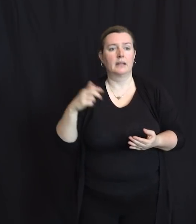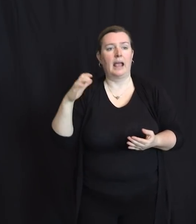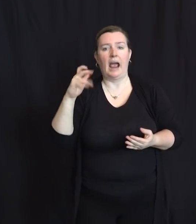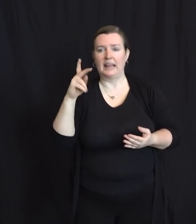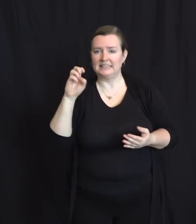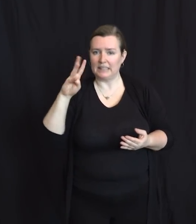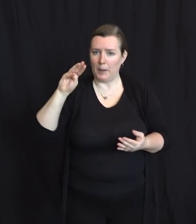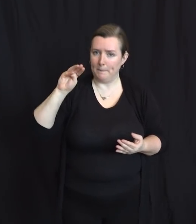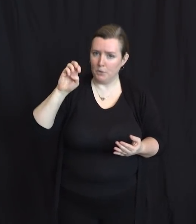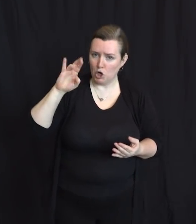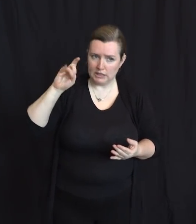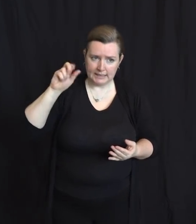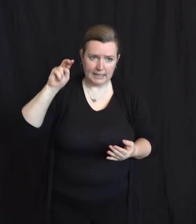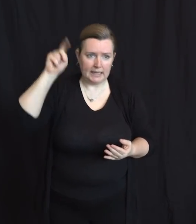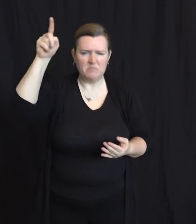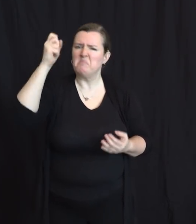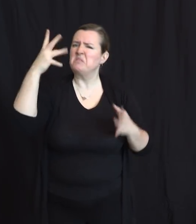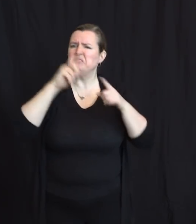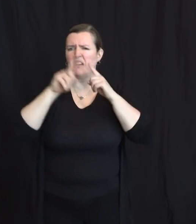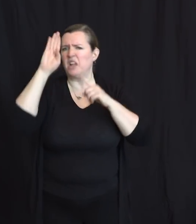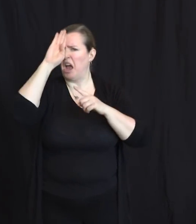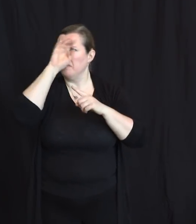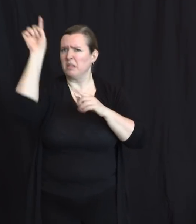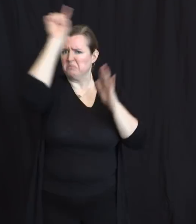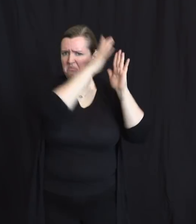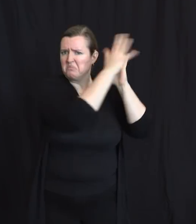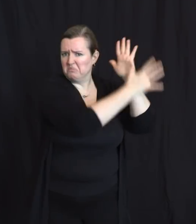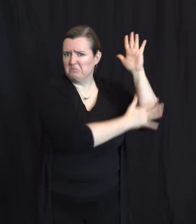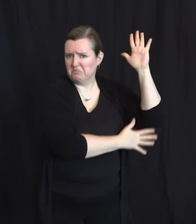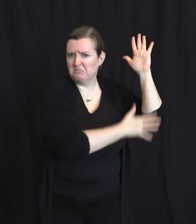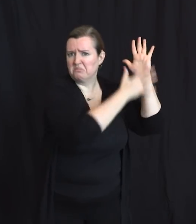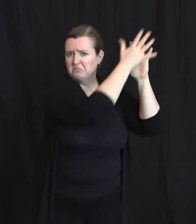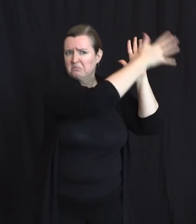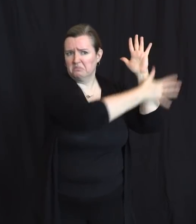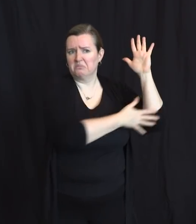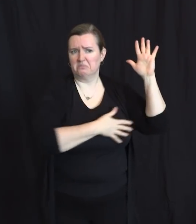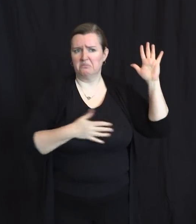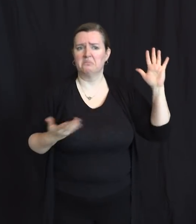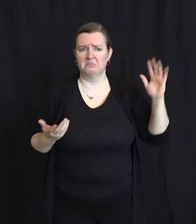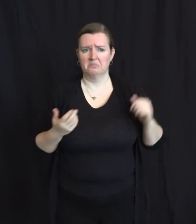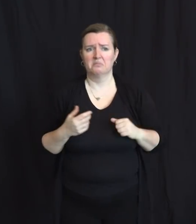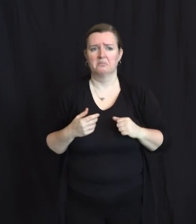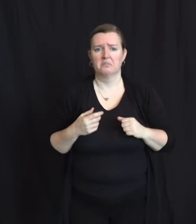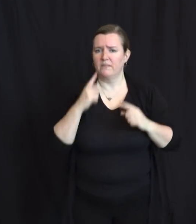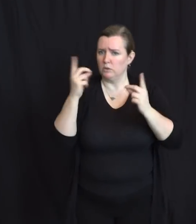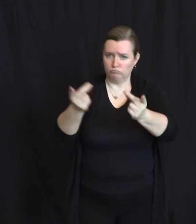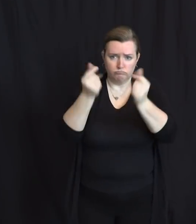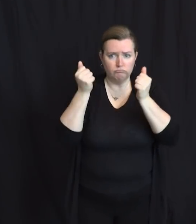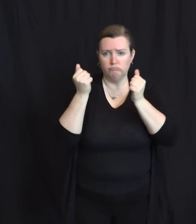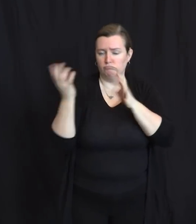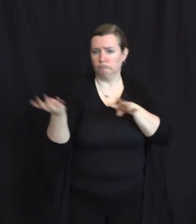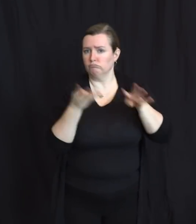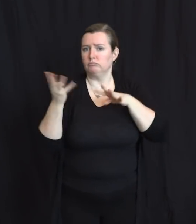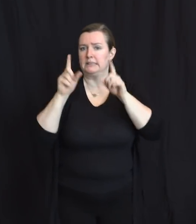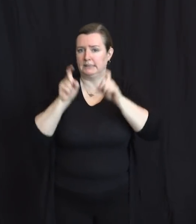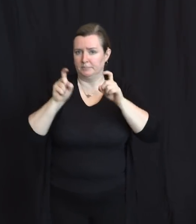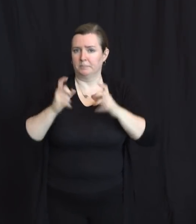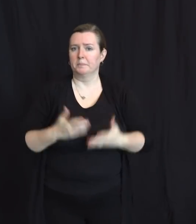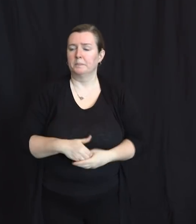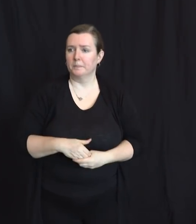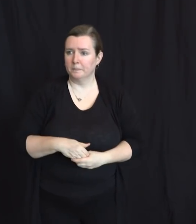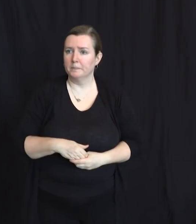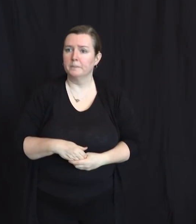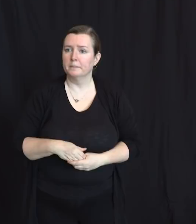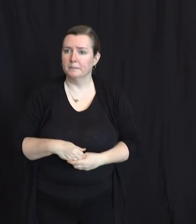individual hospitals throughout the state for stat testing. Its basic utility and purpose is, from a